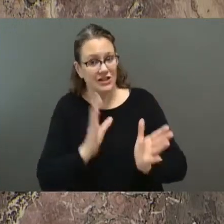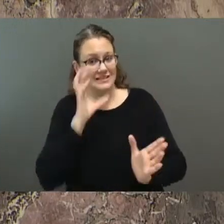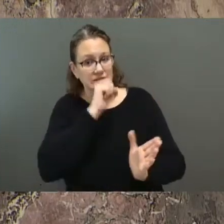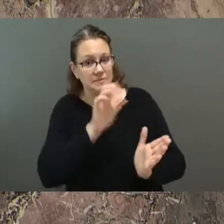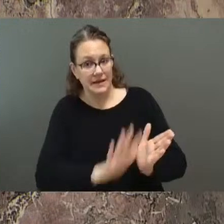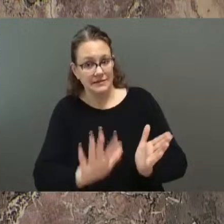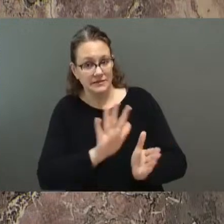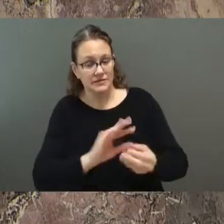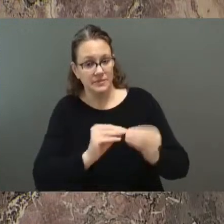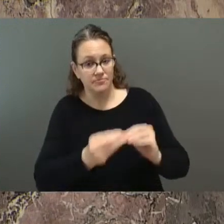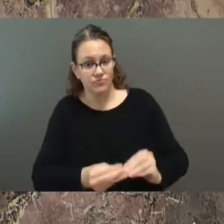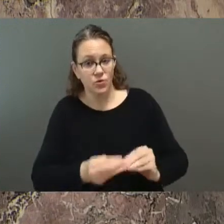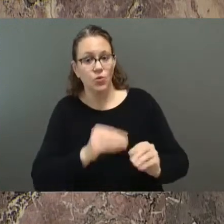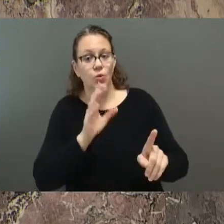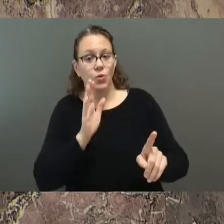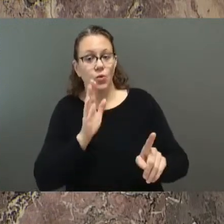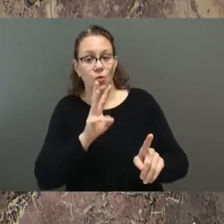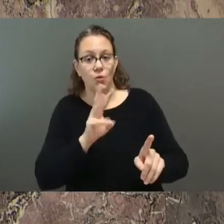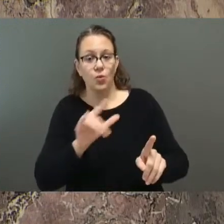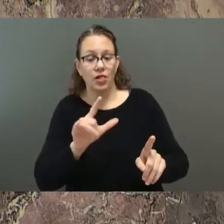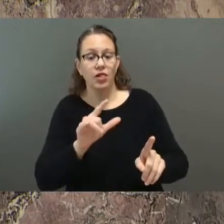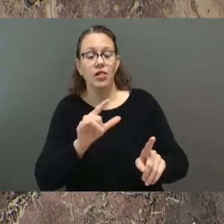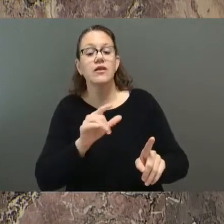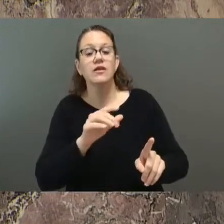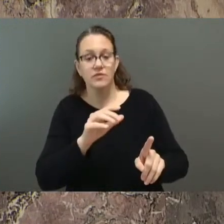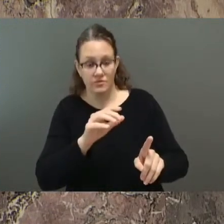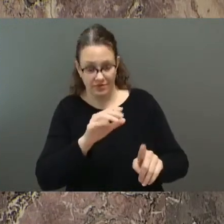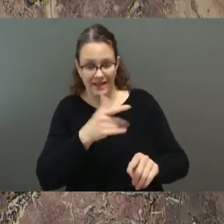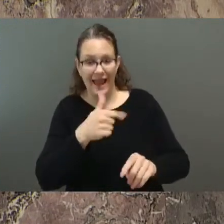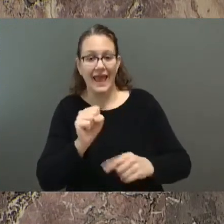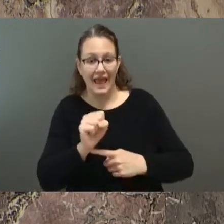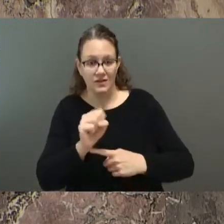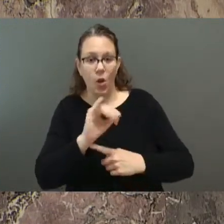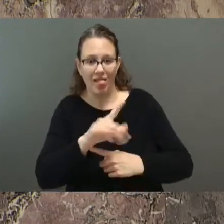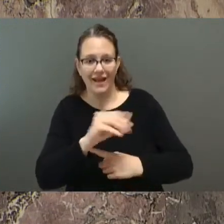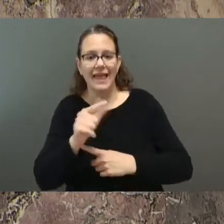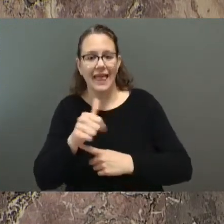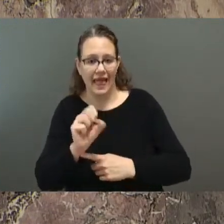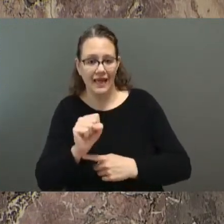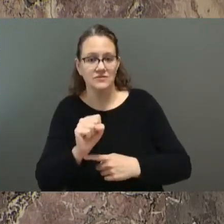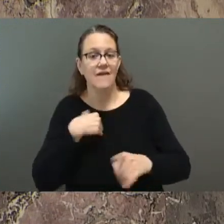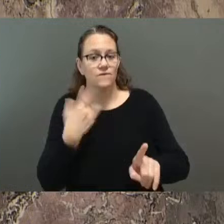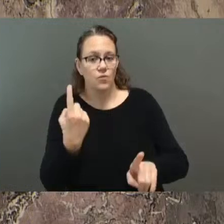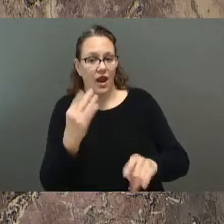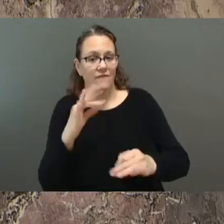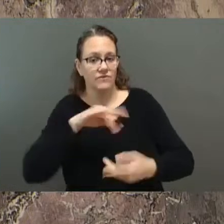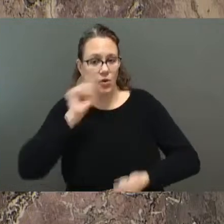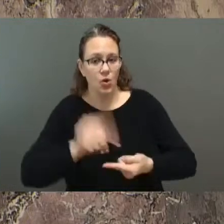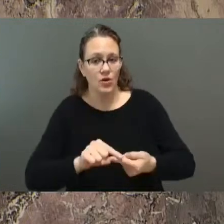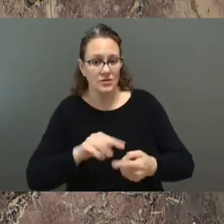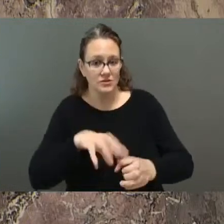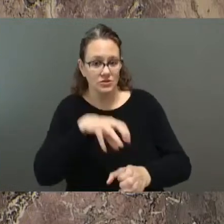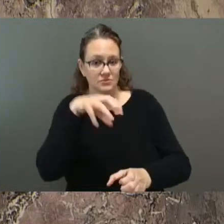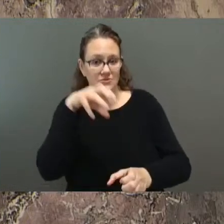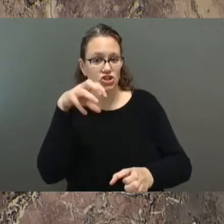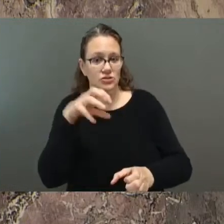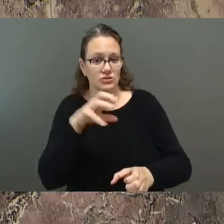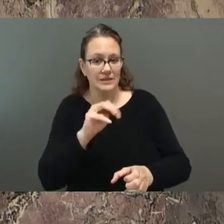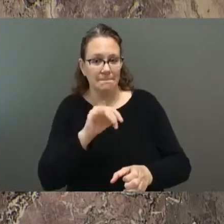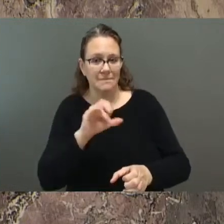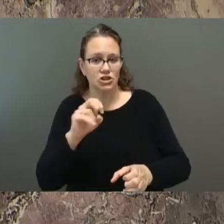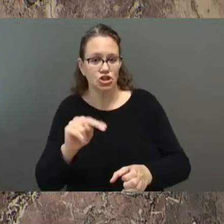has consistently been shown to have one of the lowest emission intensities, emissions per unit of production in Canada